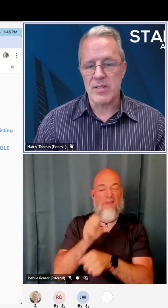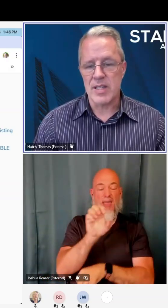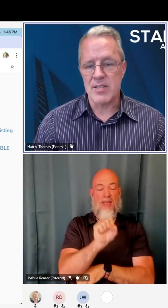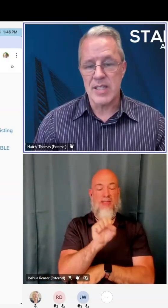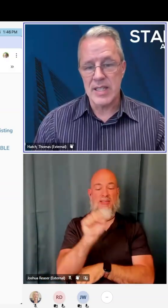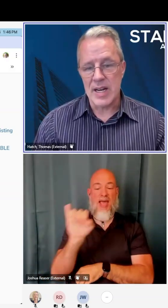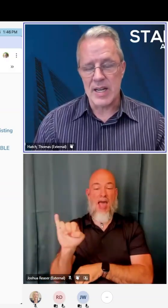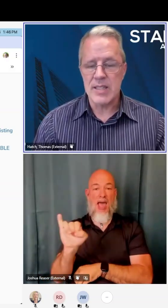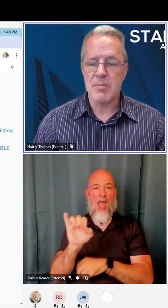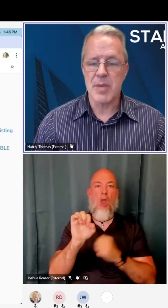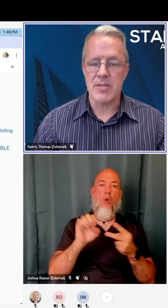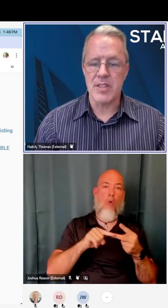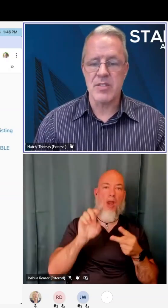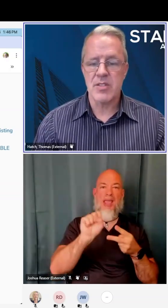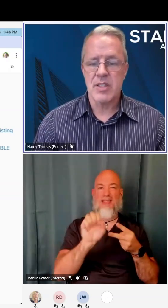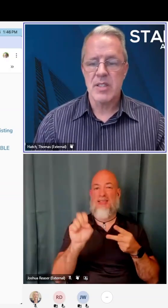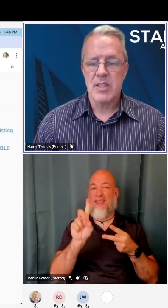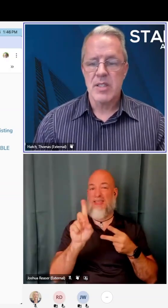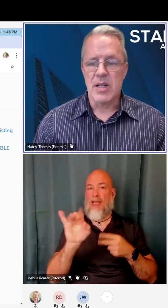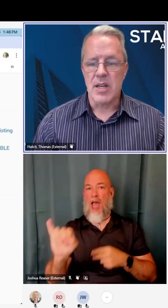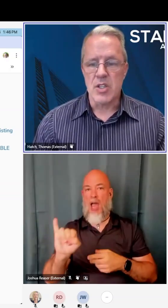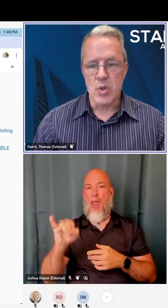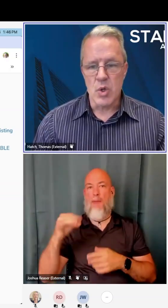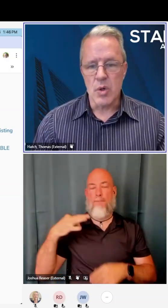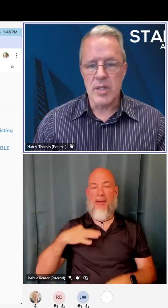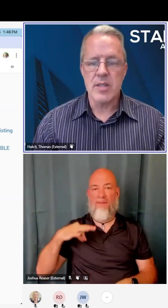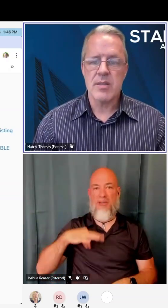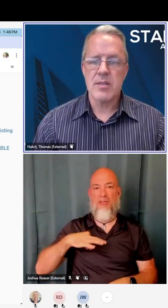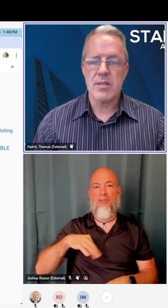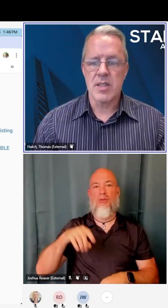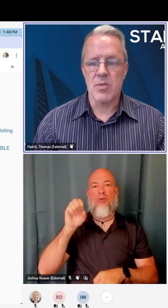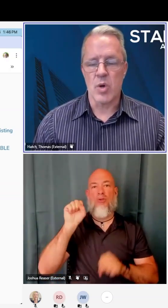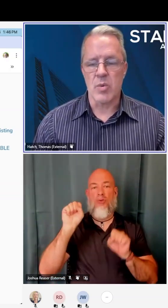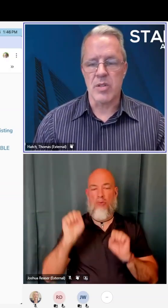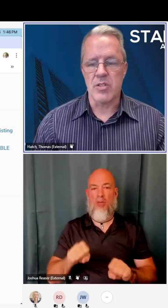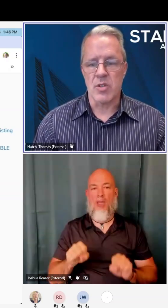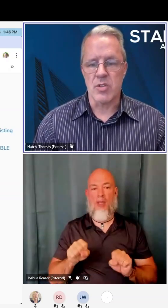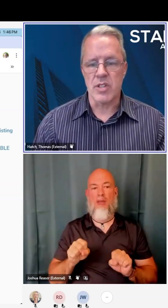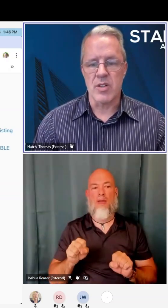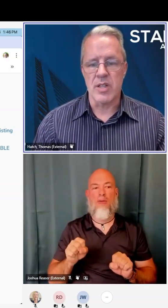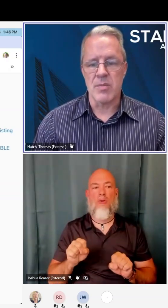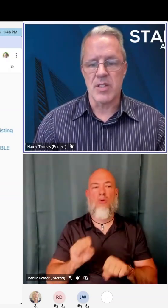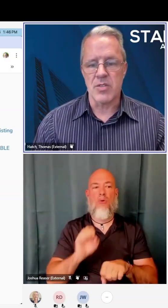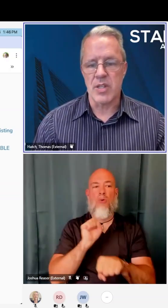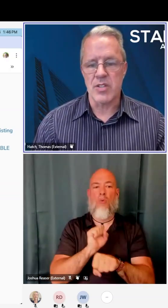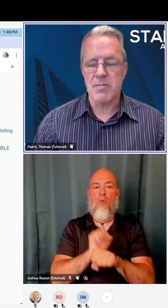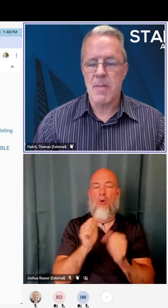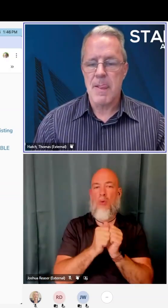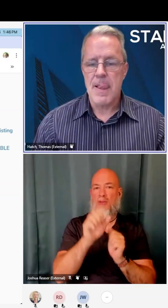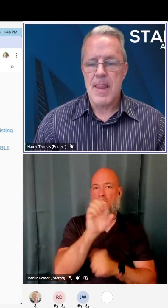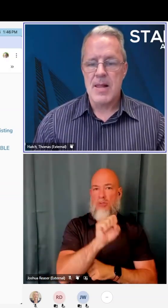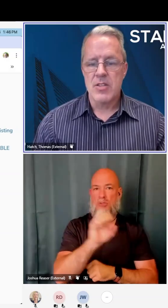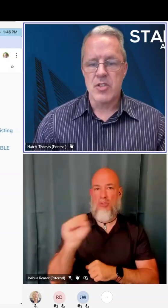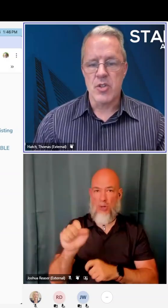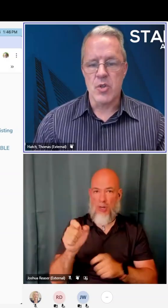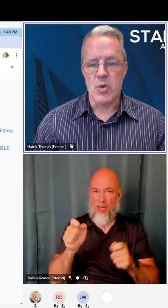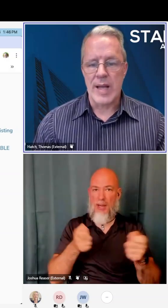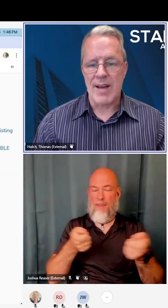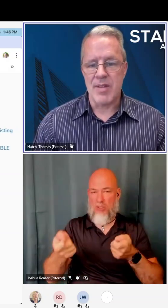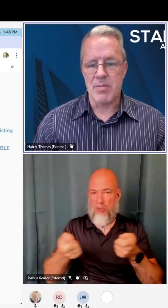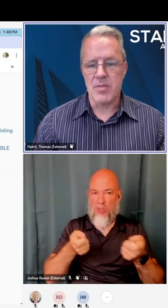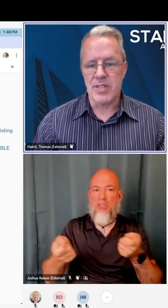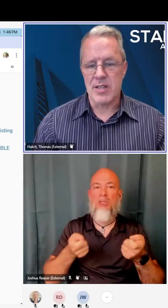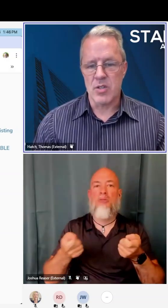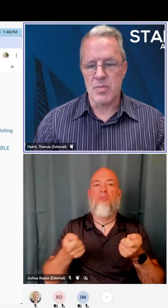SSI or SSDI benefits, you could work with the Social Security Administration